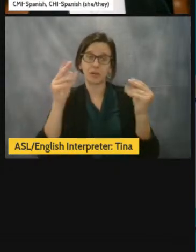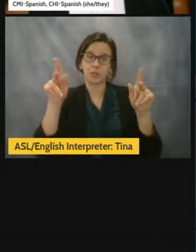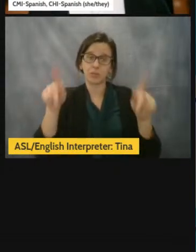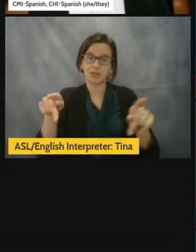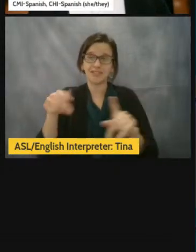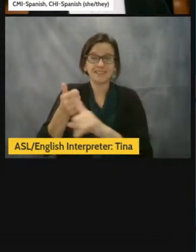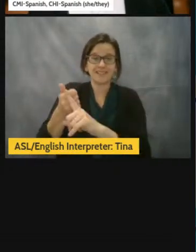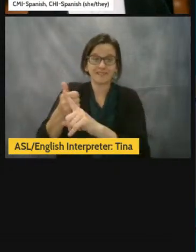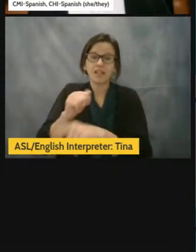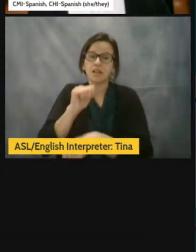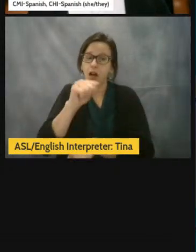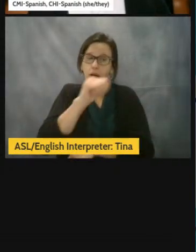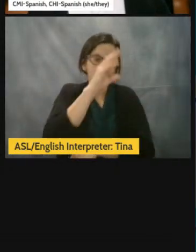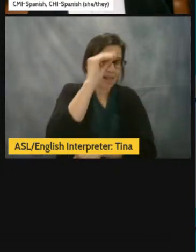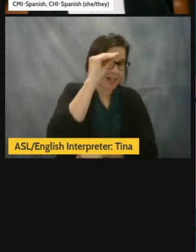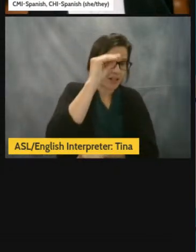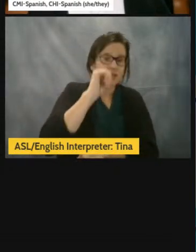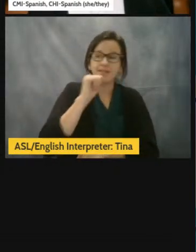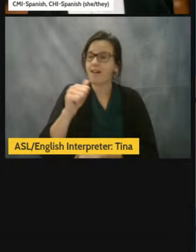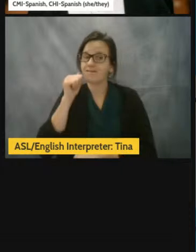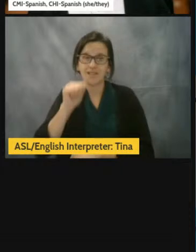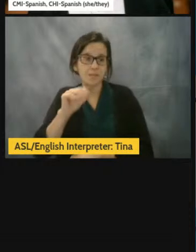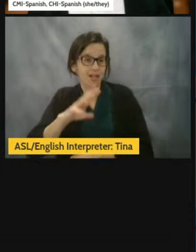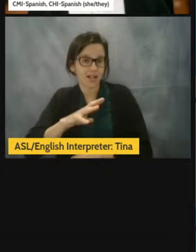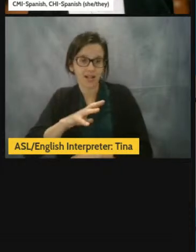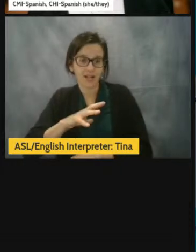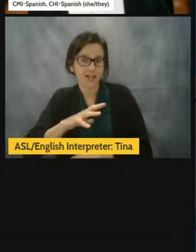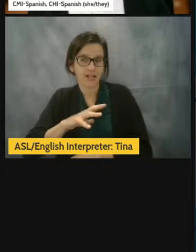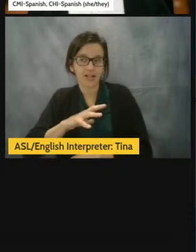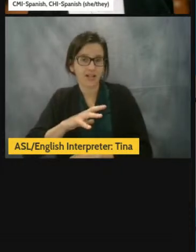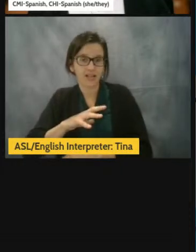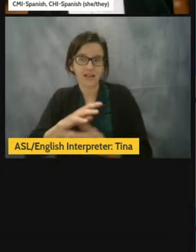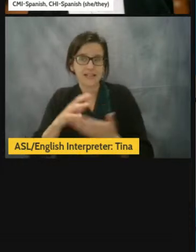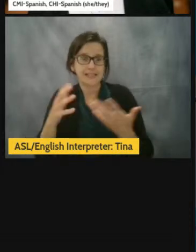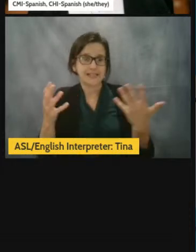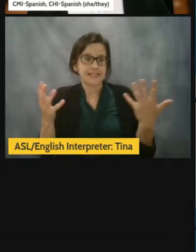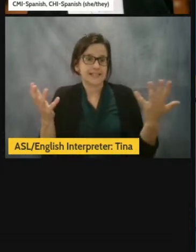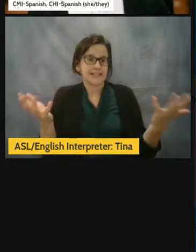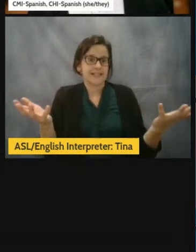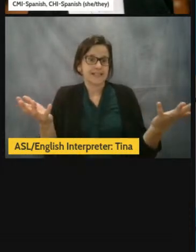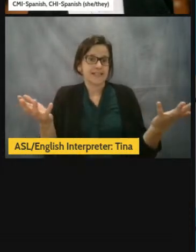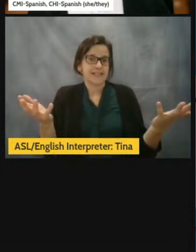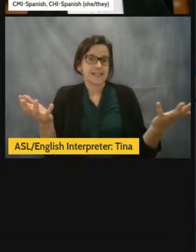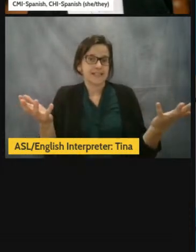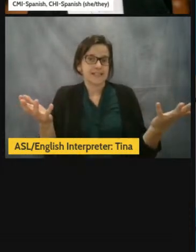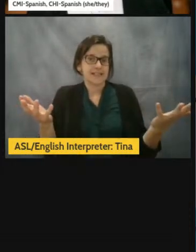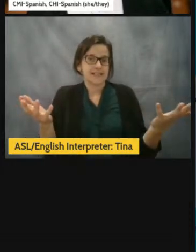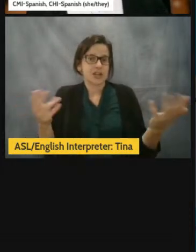nor female, not by pronouns, but by other nouns like parent.